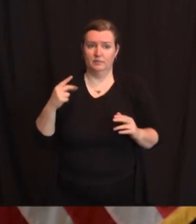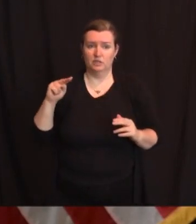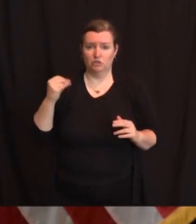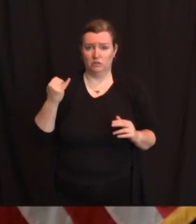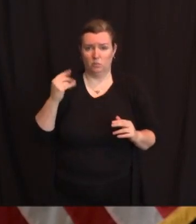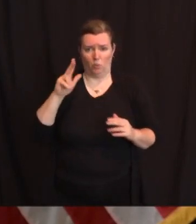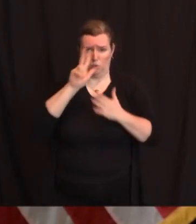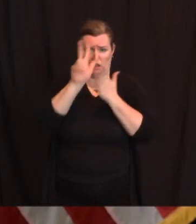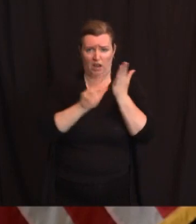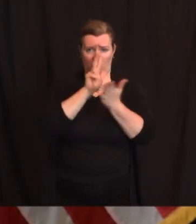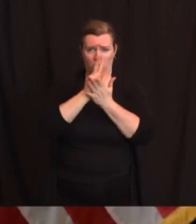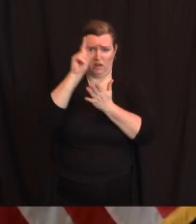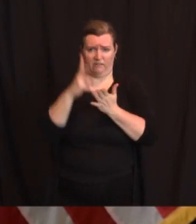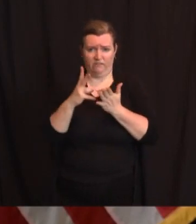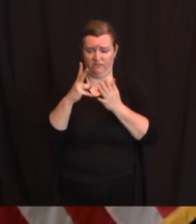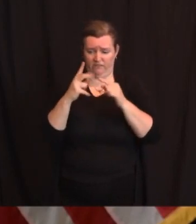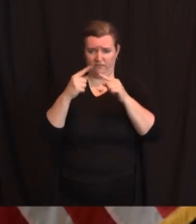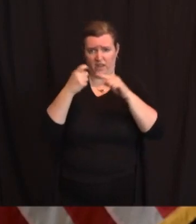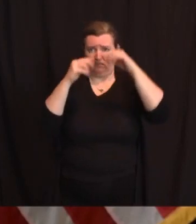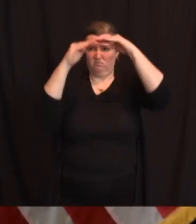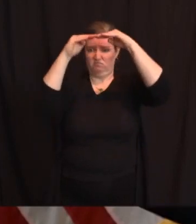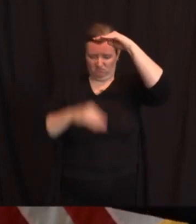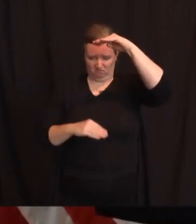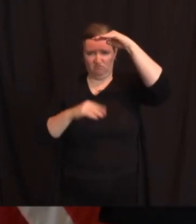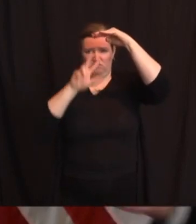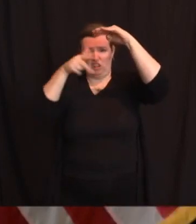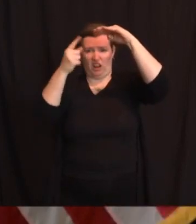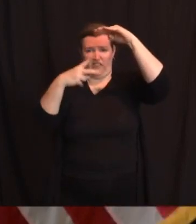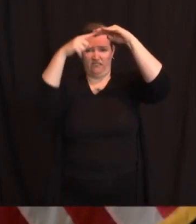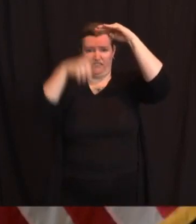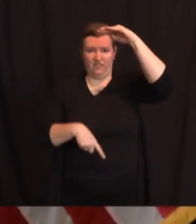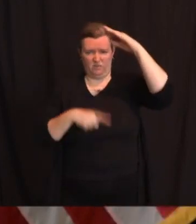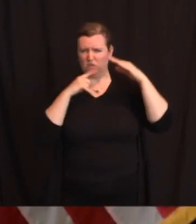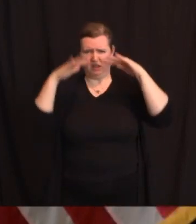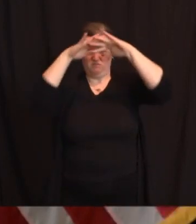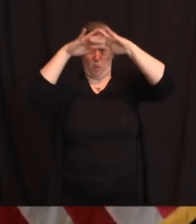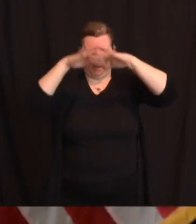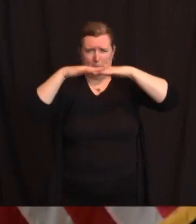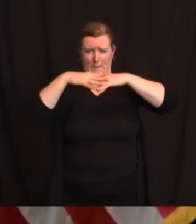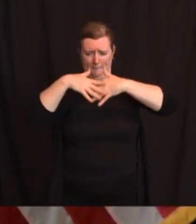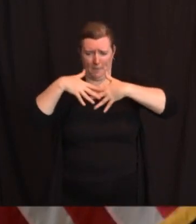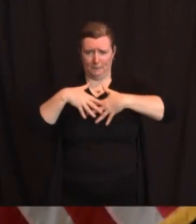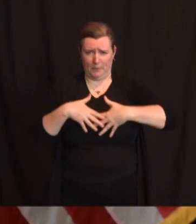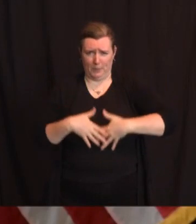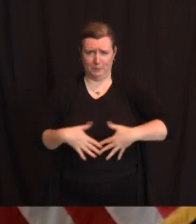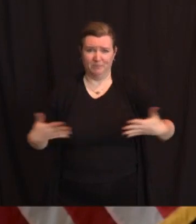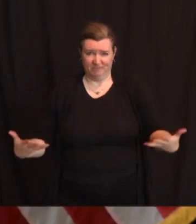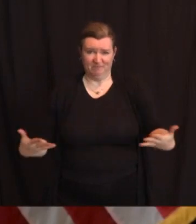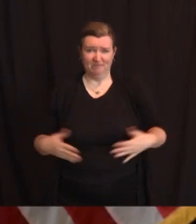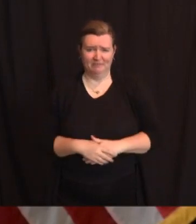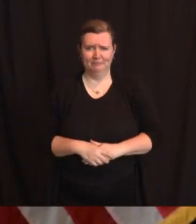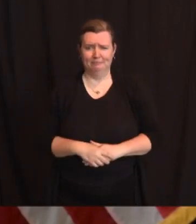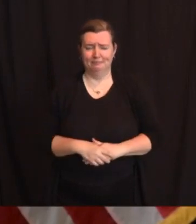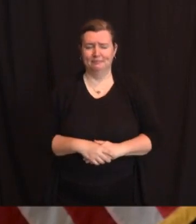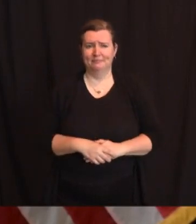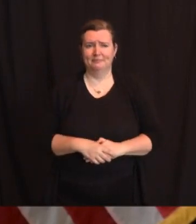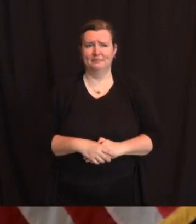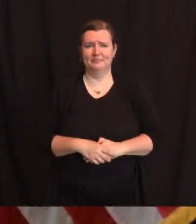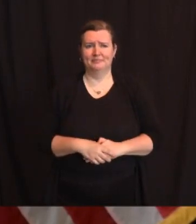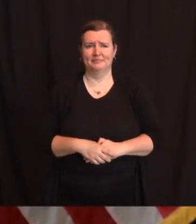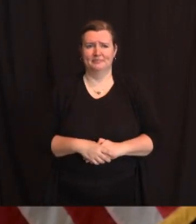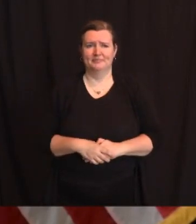And from a healthcare perspective, Judy's managed this brilliantly, I might add, but regionally. I personally am of the opinion